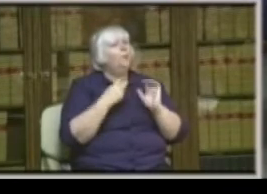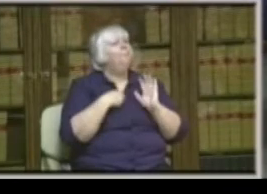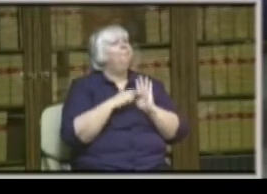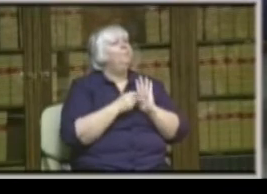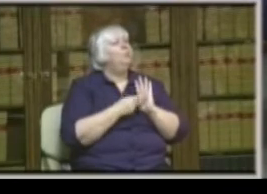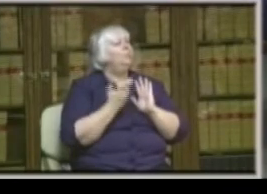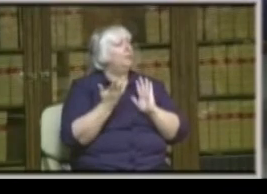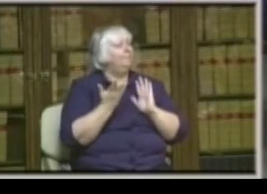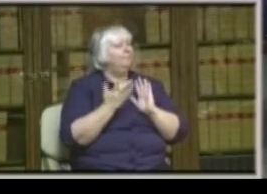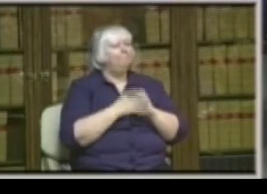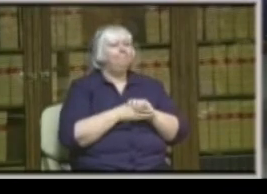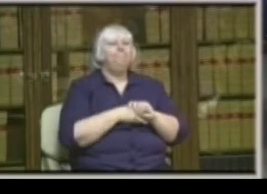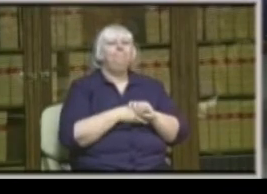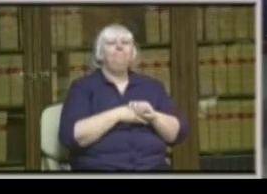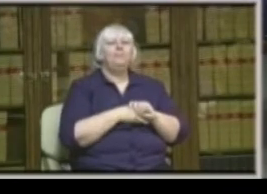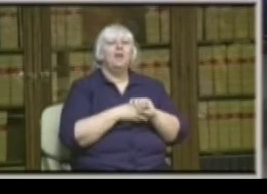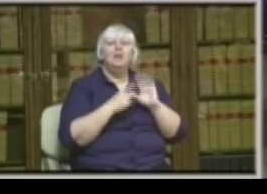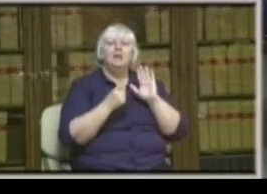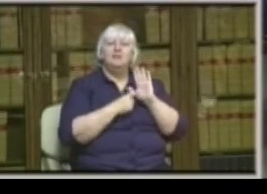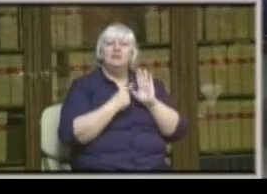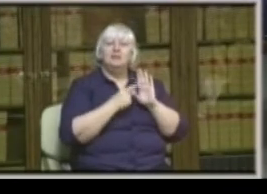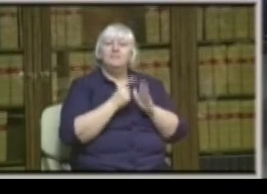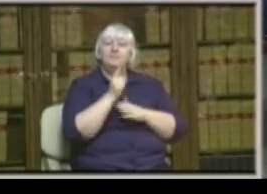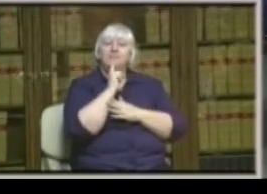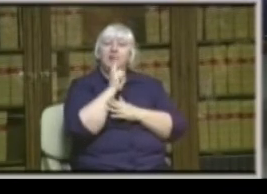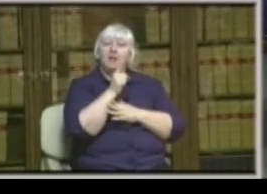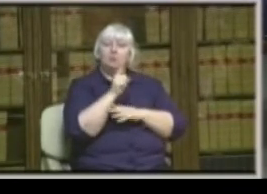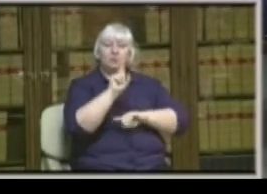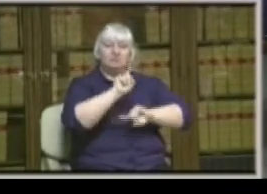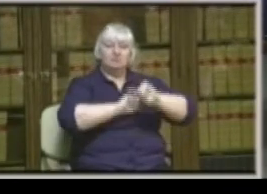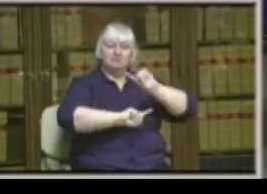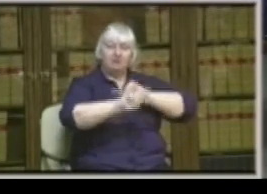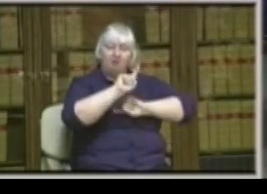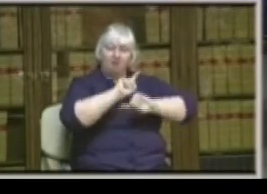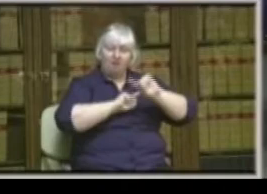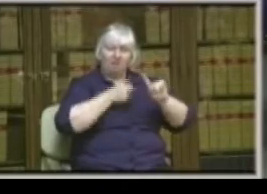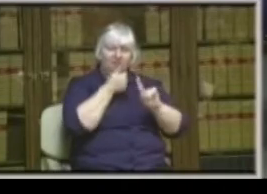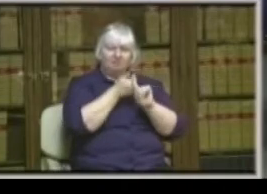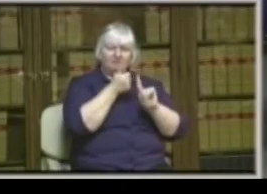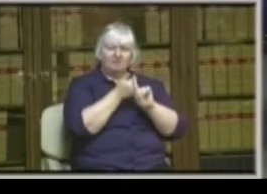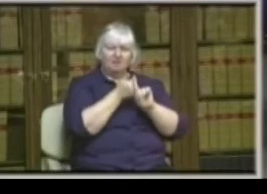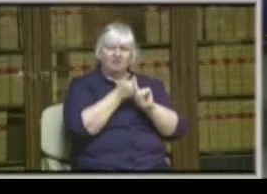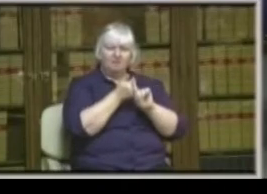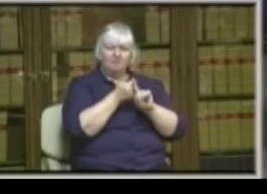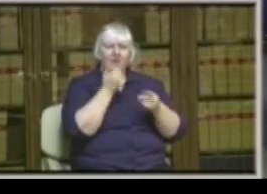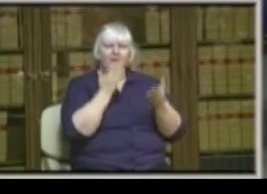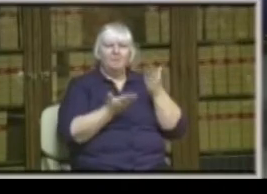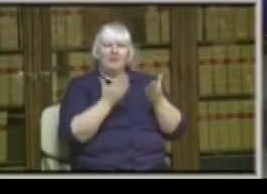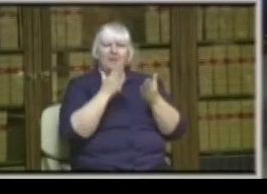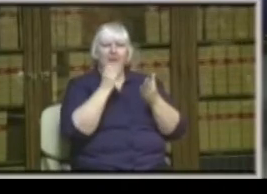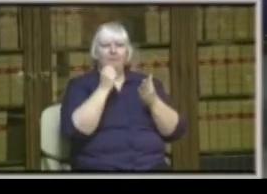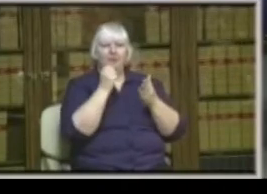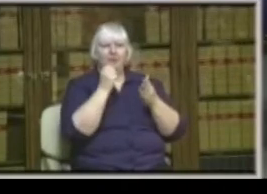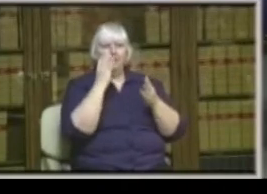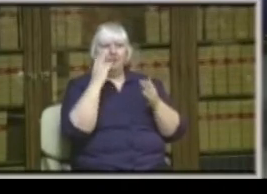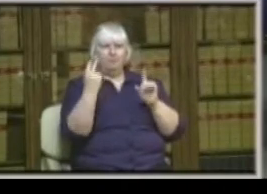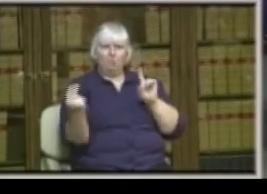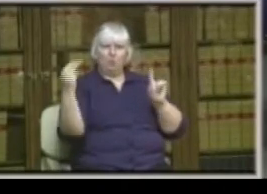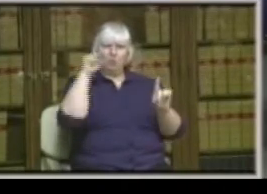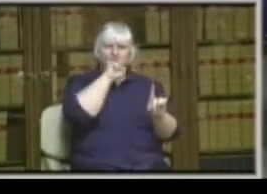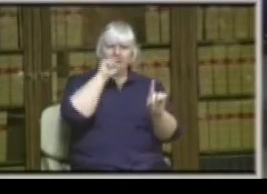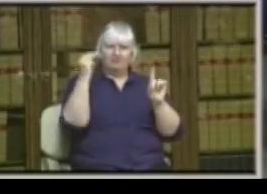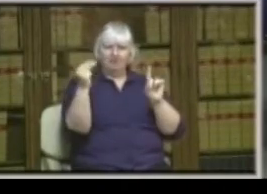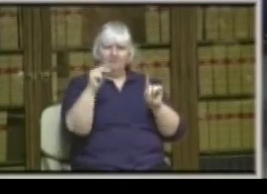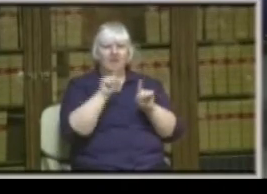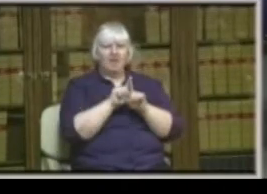that sometimes the actual sign may be perceived as giving kids who are deaf an unfair